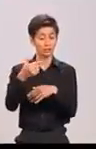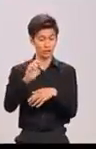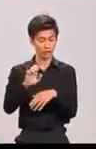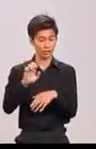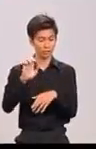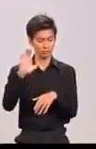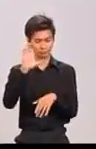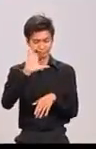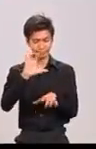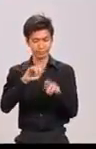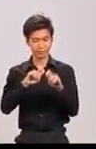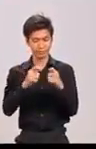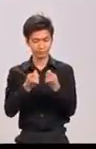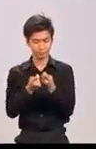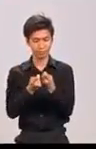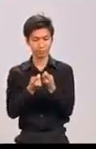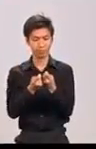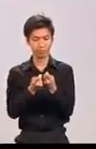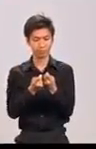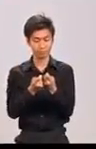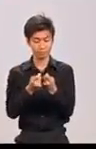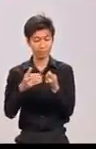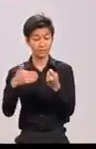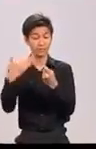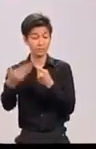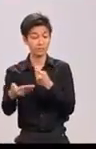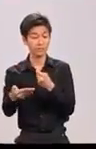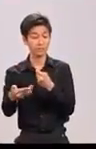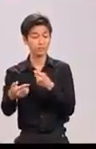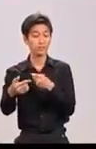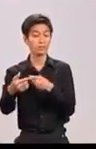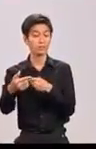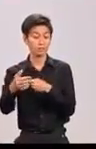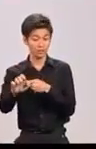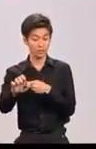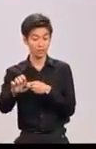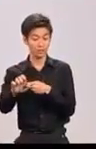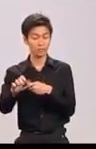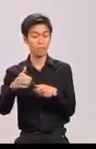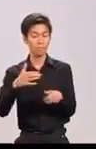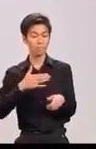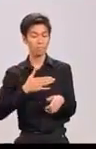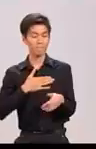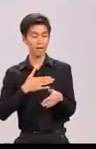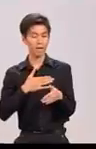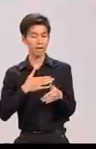and soon after the next GE, my successor must